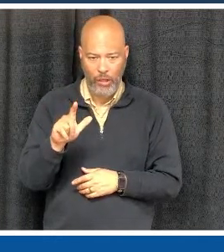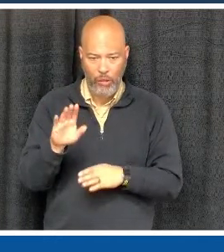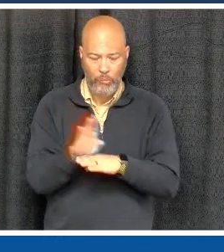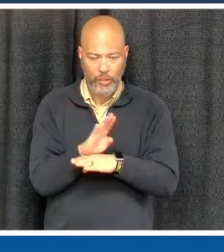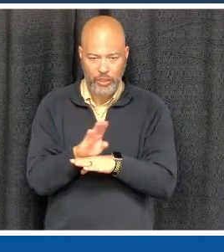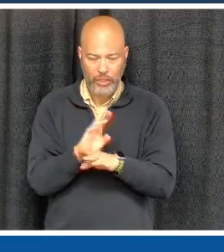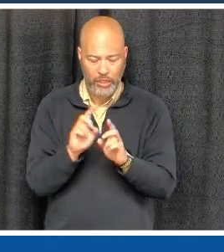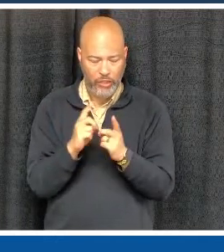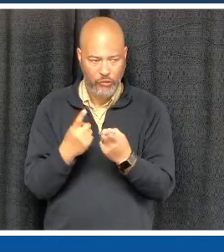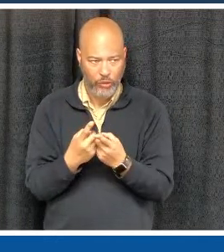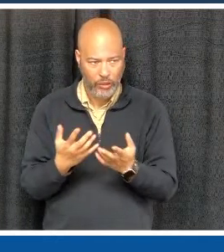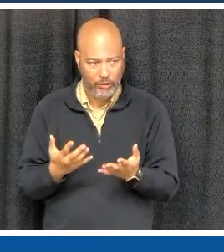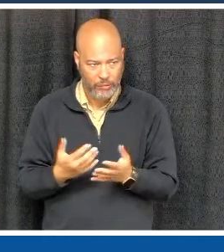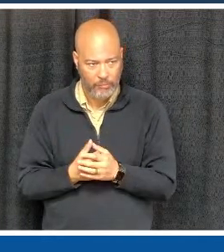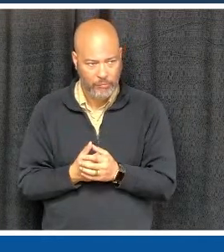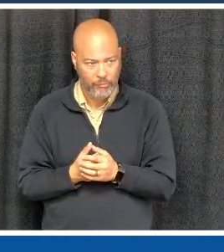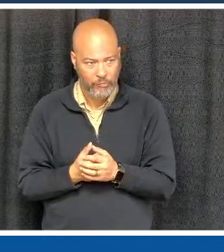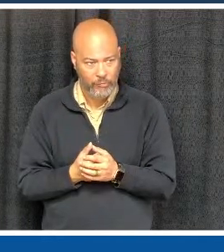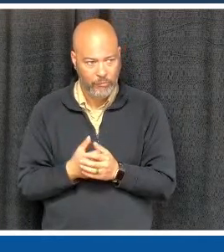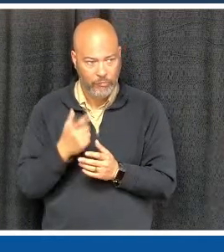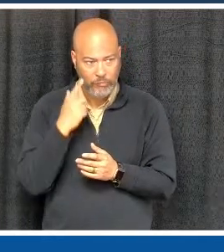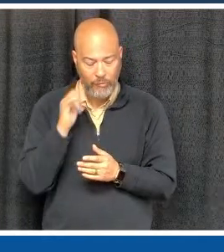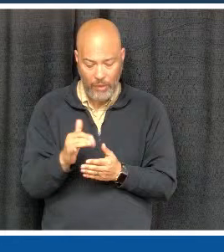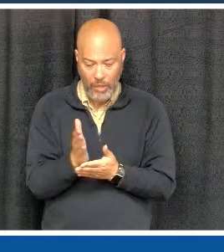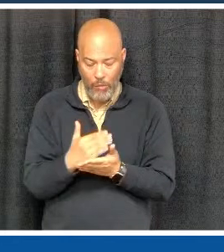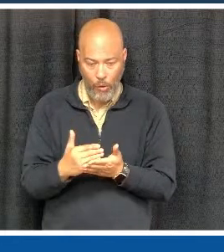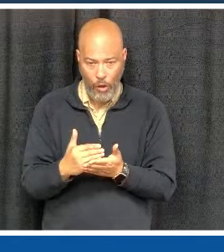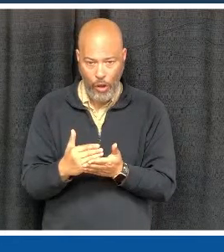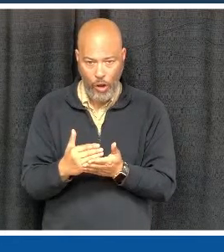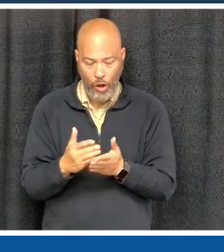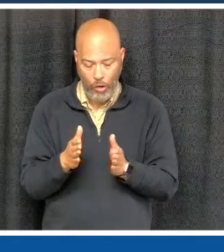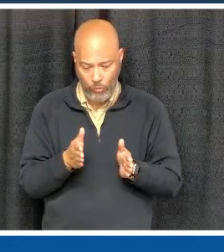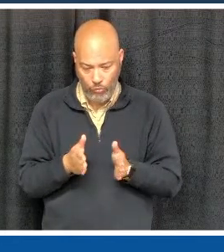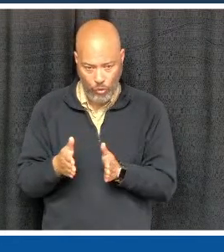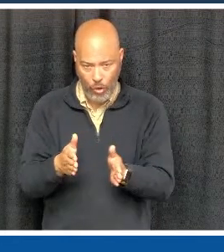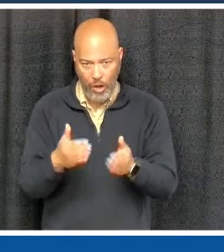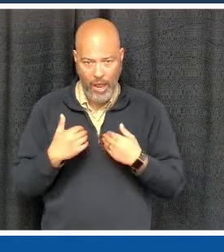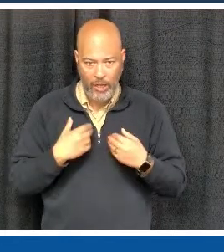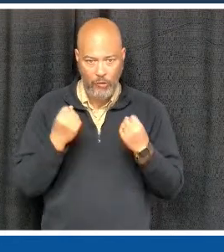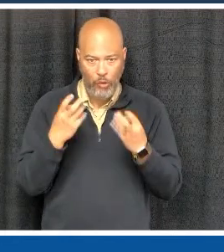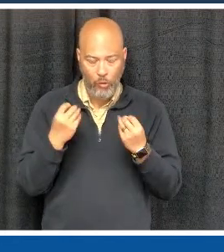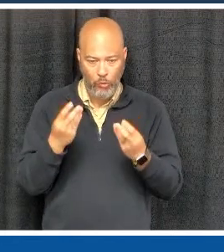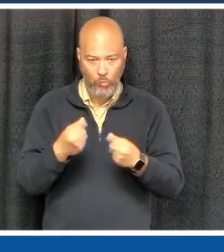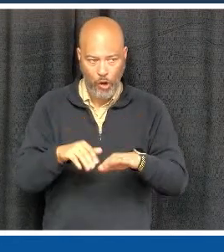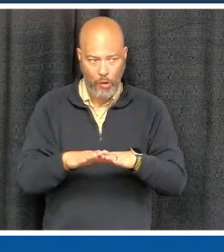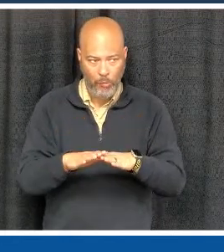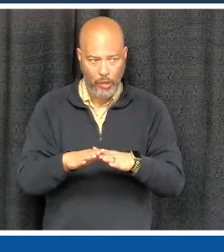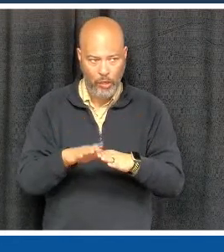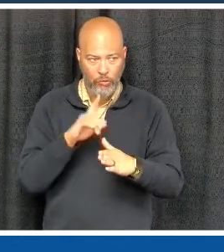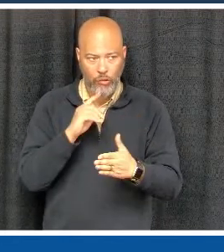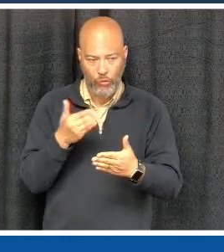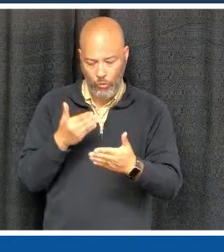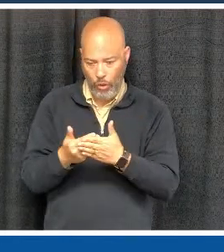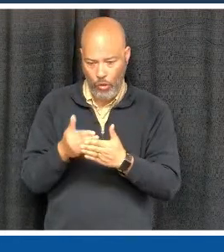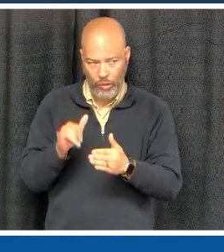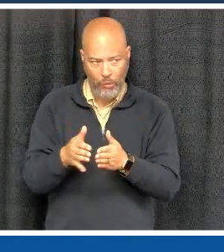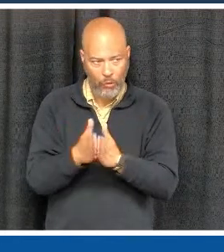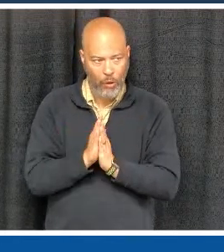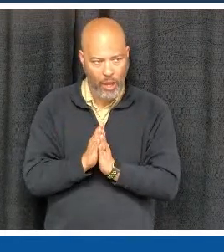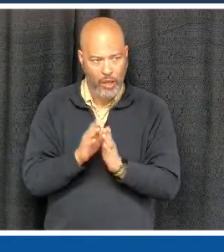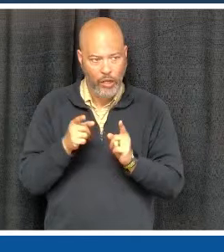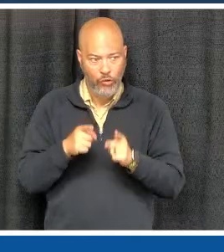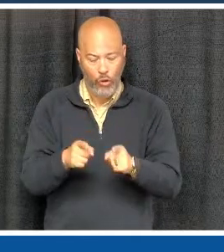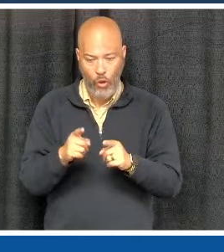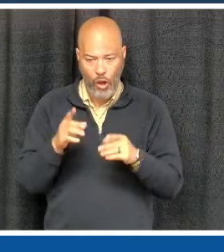zoning district. This portion of Tiny Town Road corridor has multiple properties in close proximity to this request that are currently